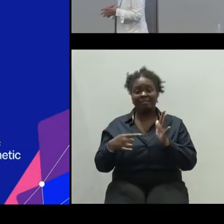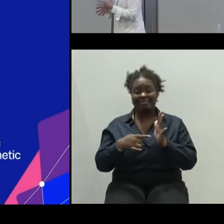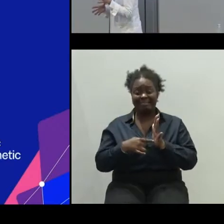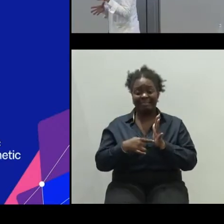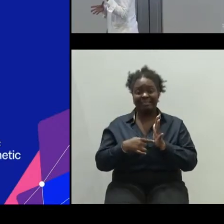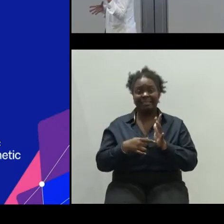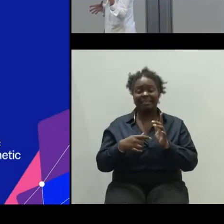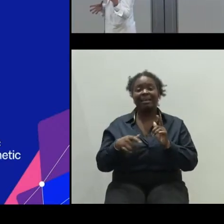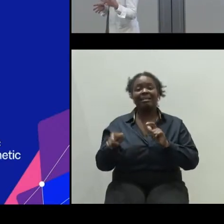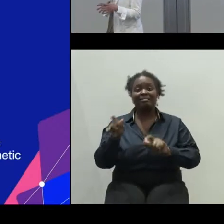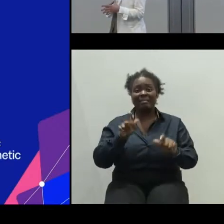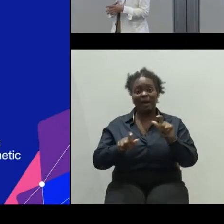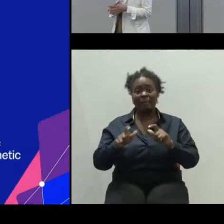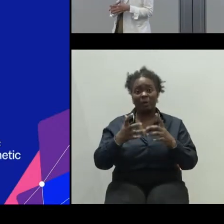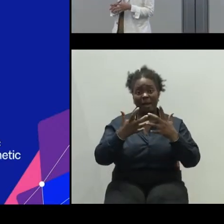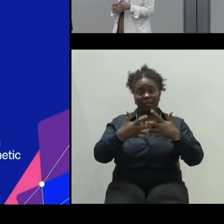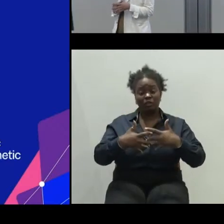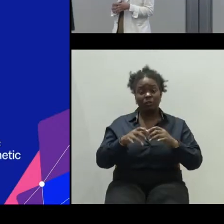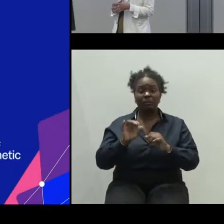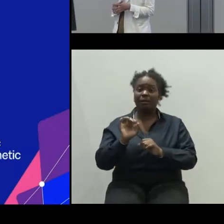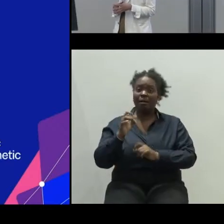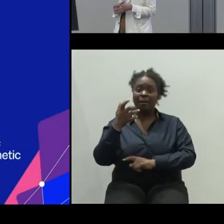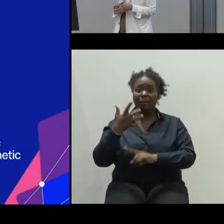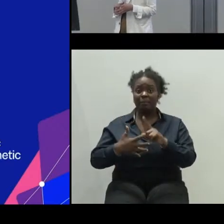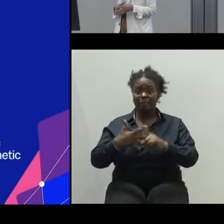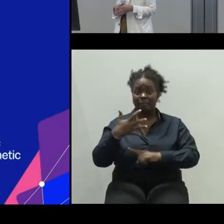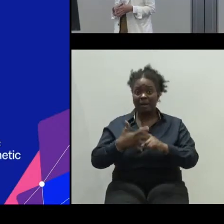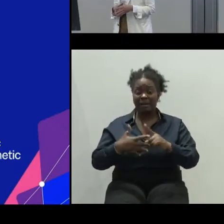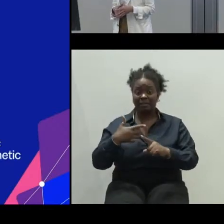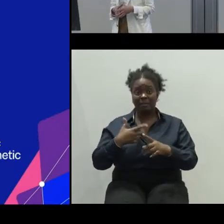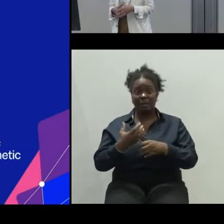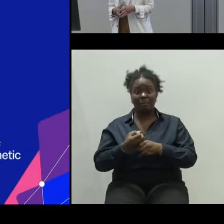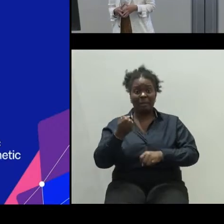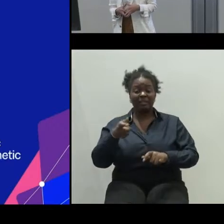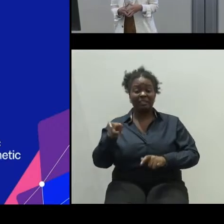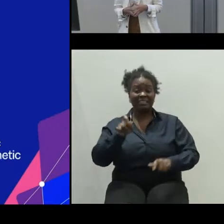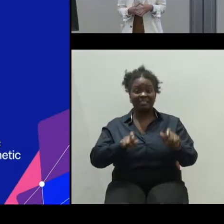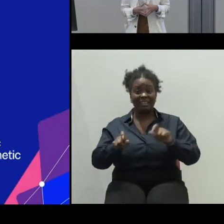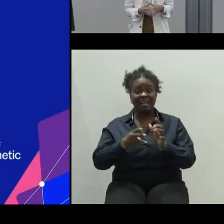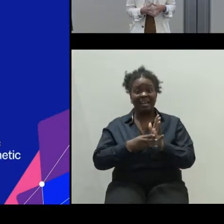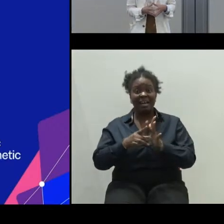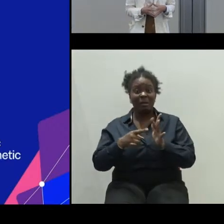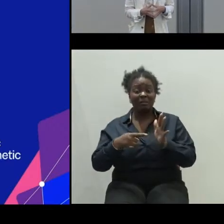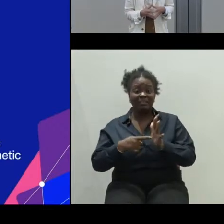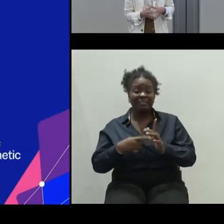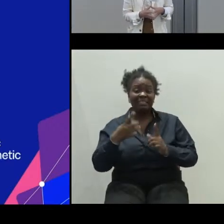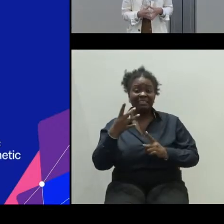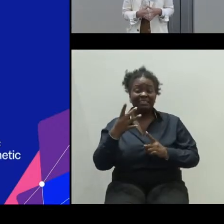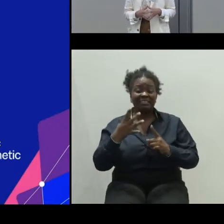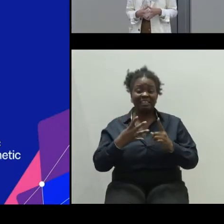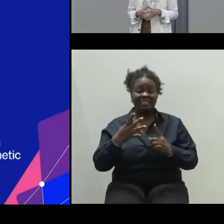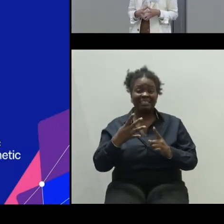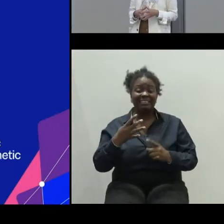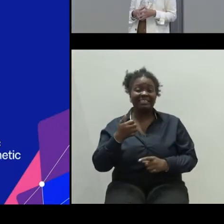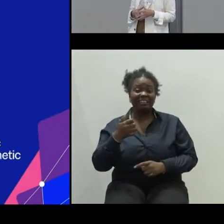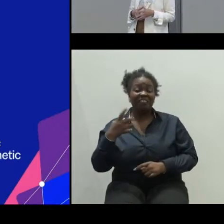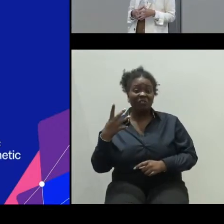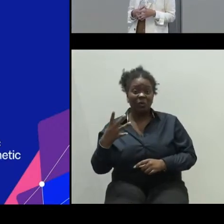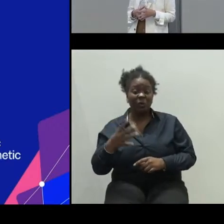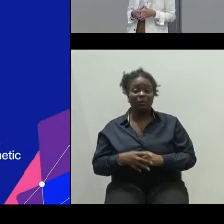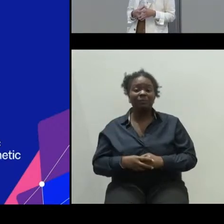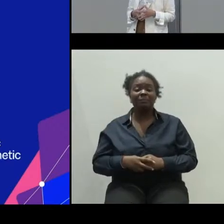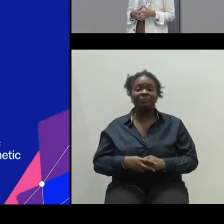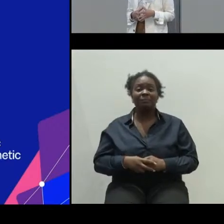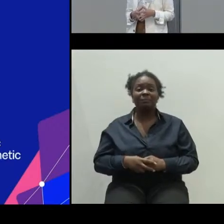Engineering. In terms of her background, she obtained her Bachelor of Science in MIT in '94 and did a PhD at